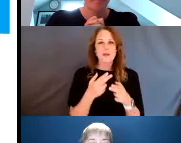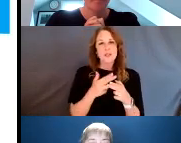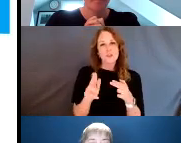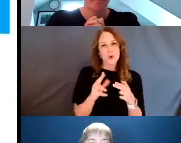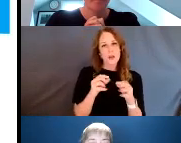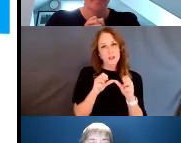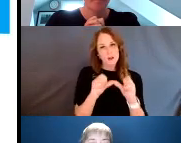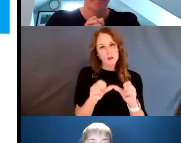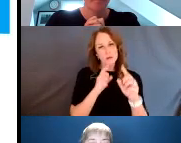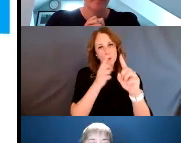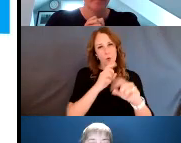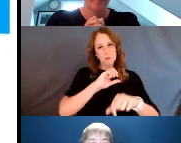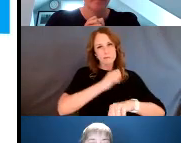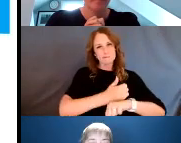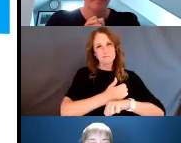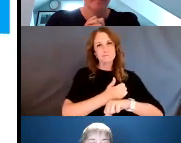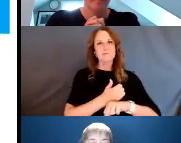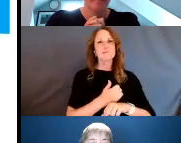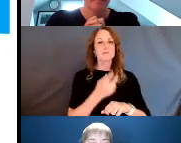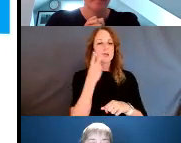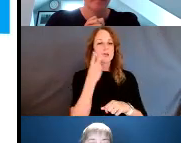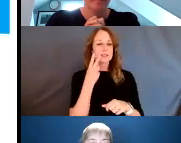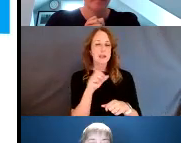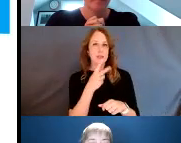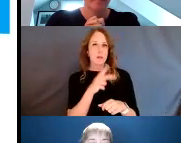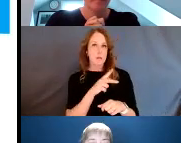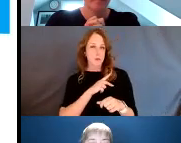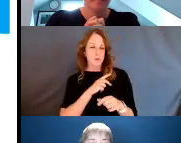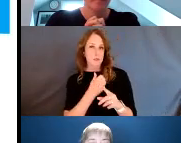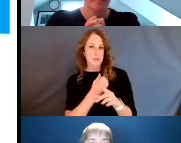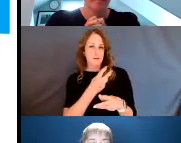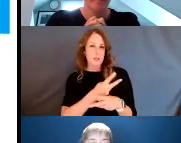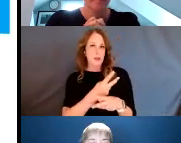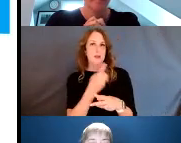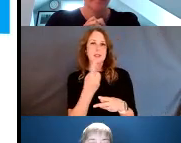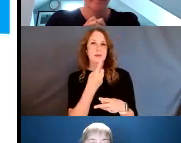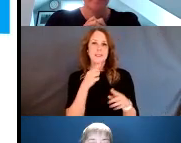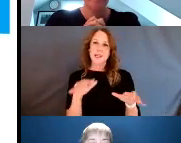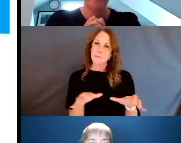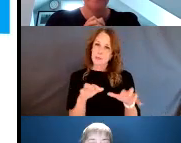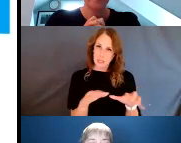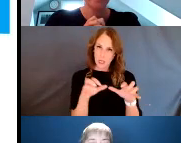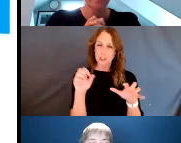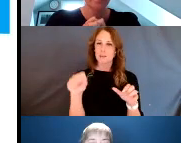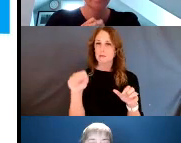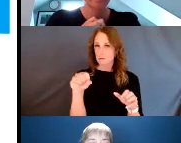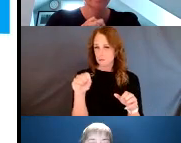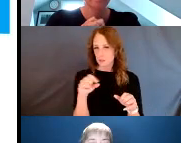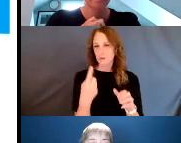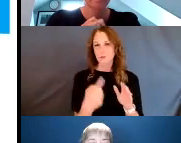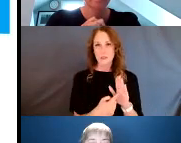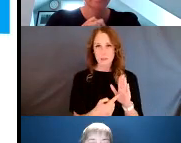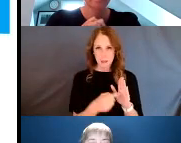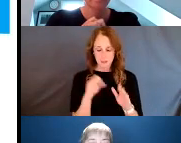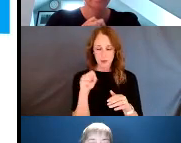goals. I see some other personal self-care. Someone has put massages. Yeah, that's another example. Does